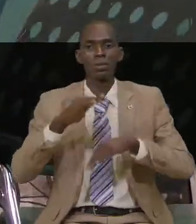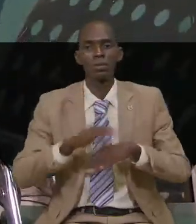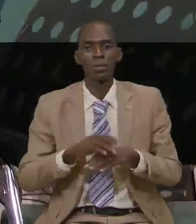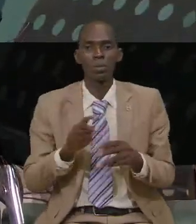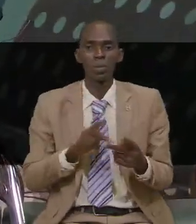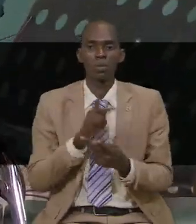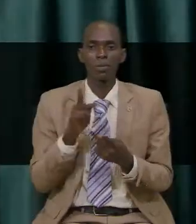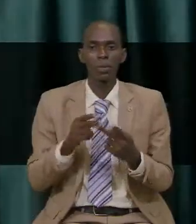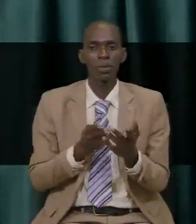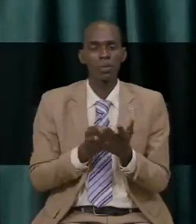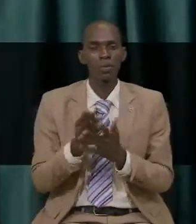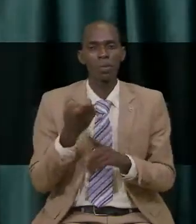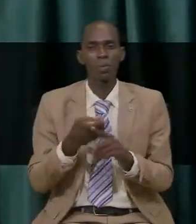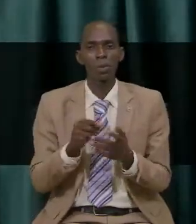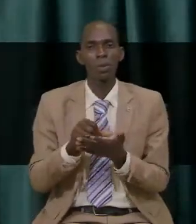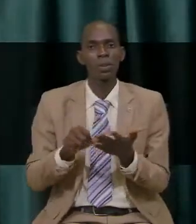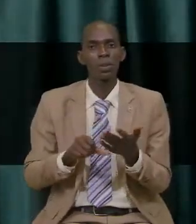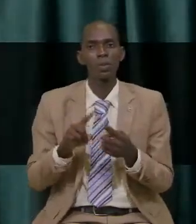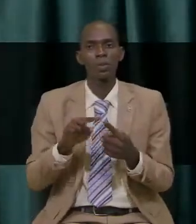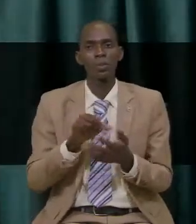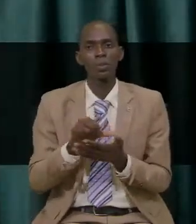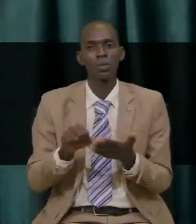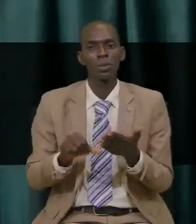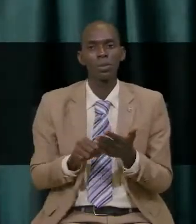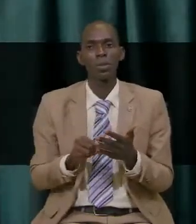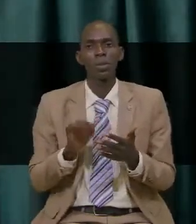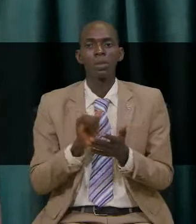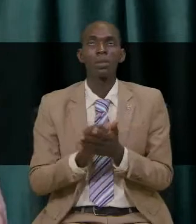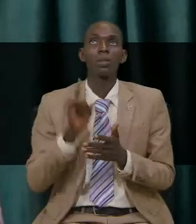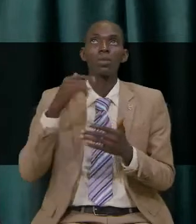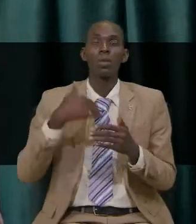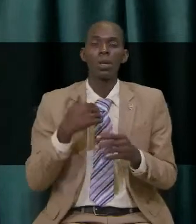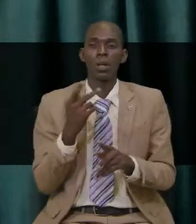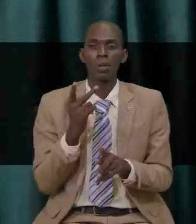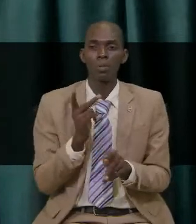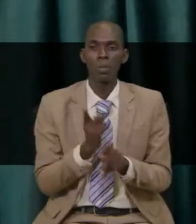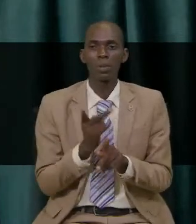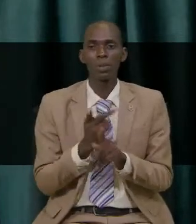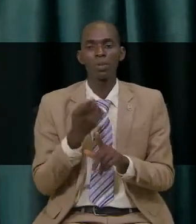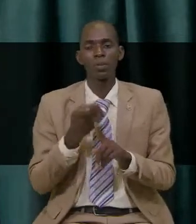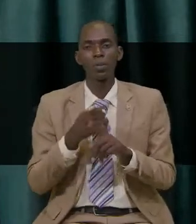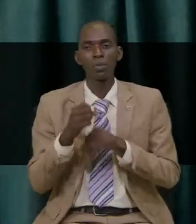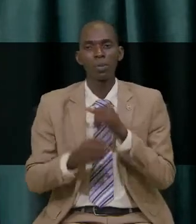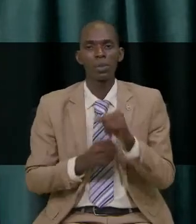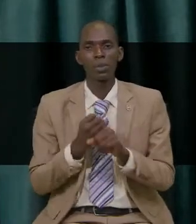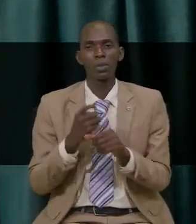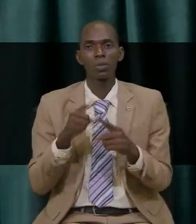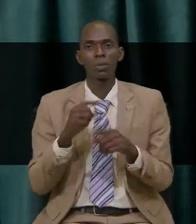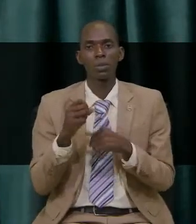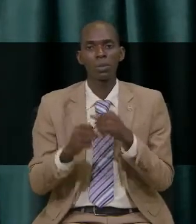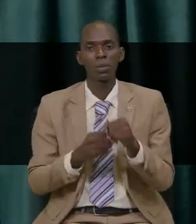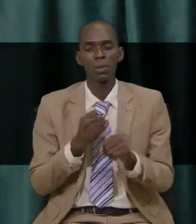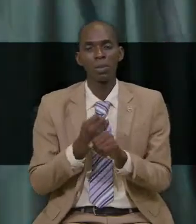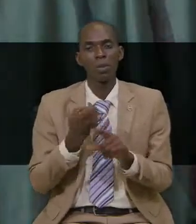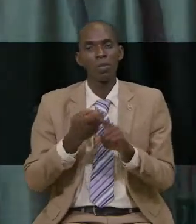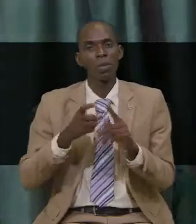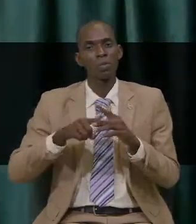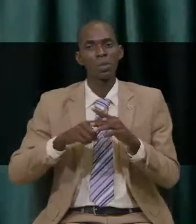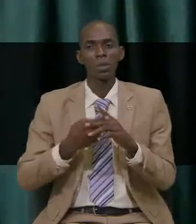It's truth from page to page that you've preserved from age to age. From Genesis